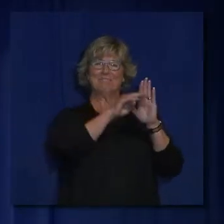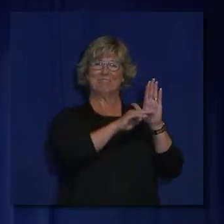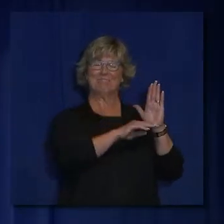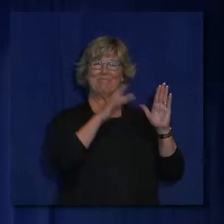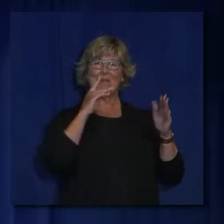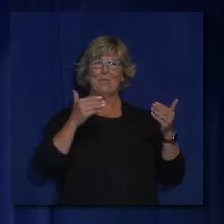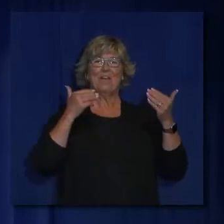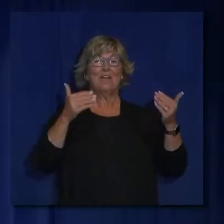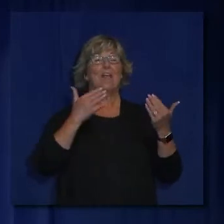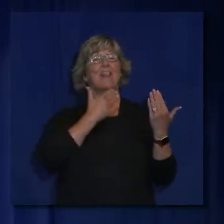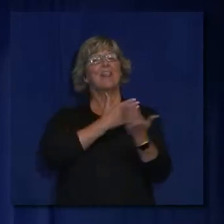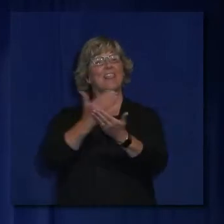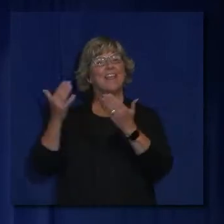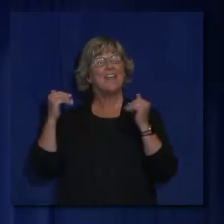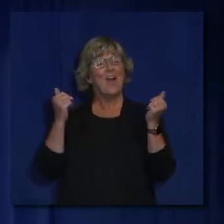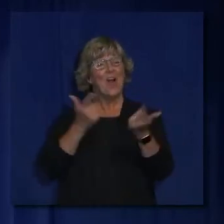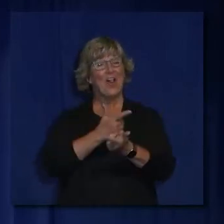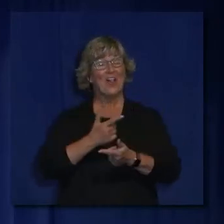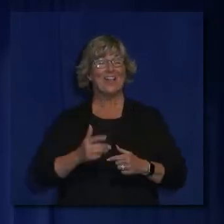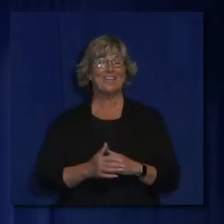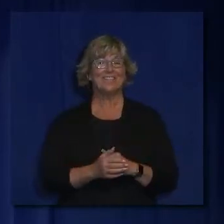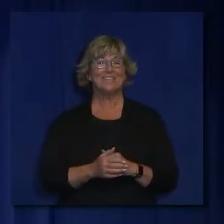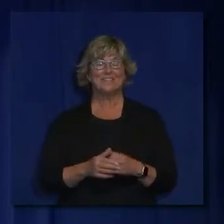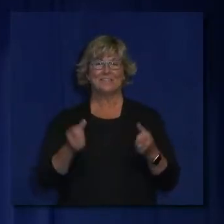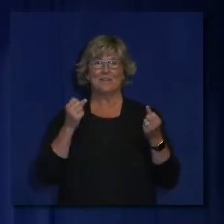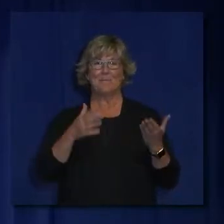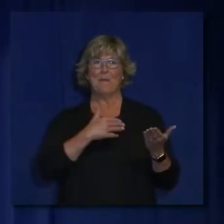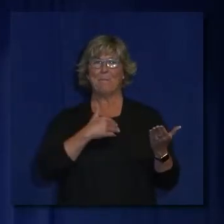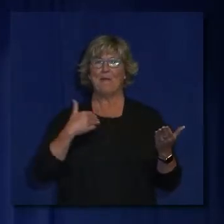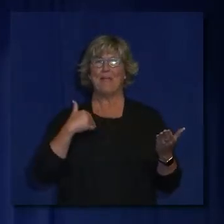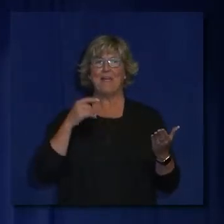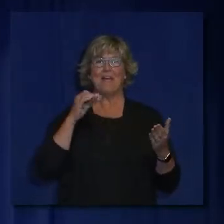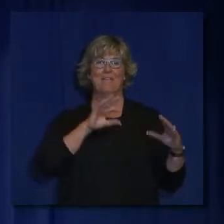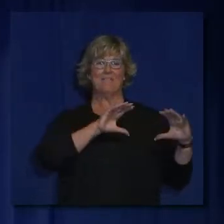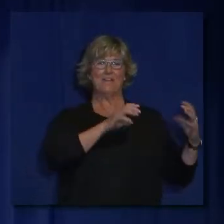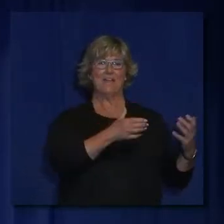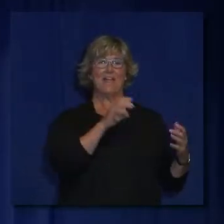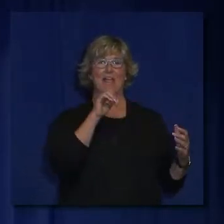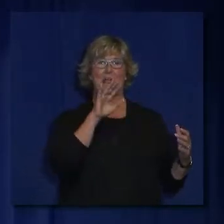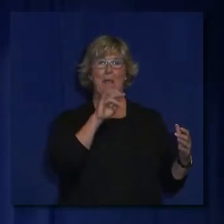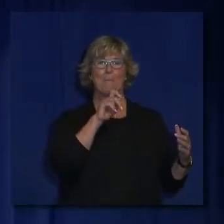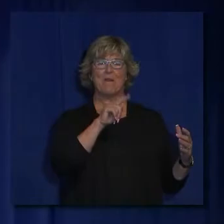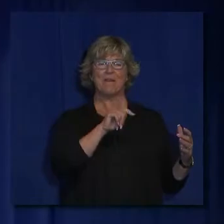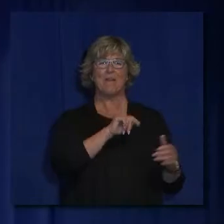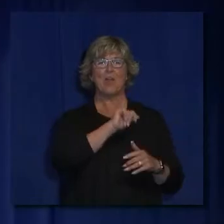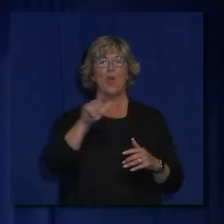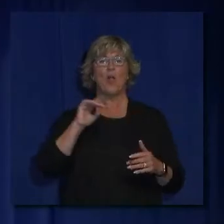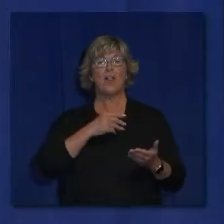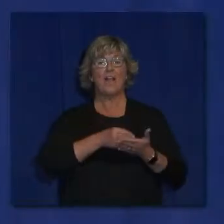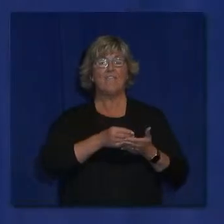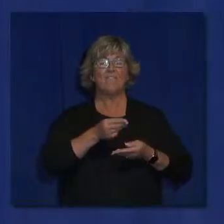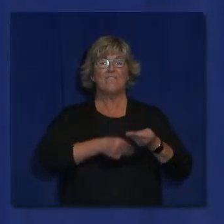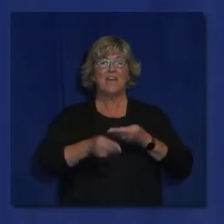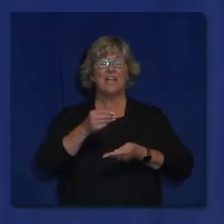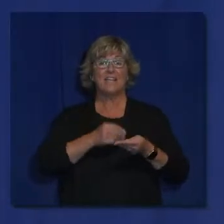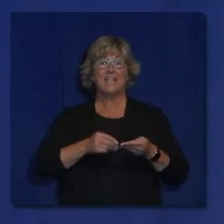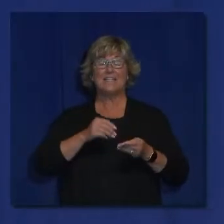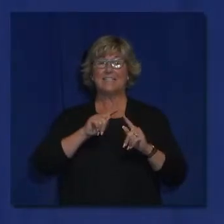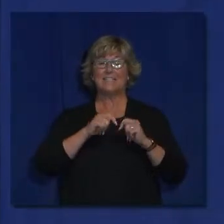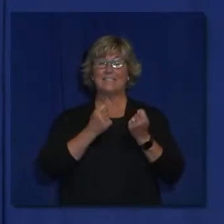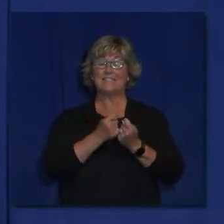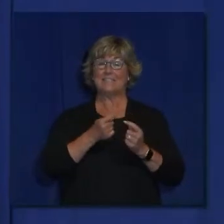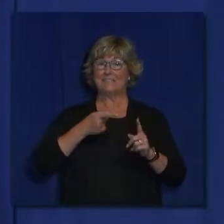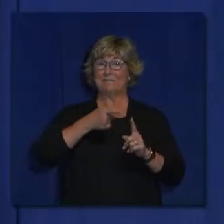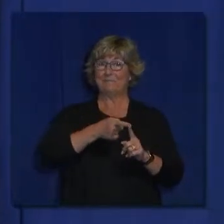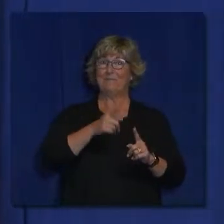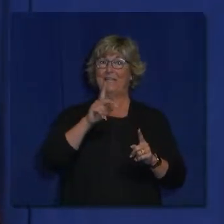jump right in and just want to thank everybody, so many members of the cabinet team. I want to thank all our finance team, in particular, Keely.